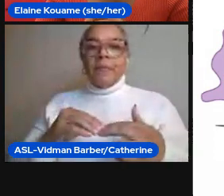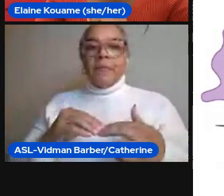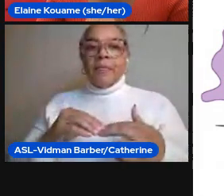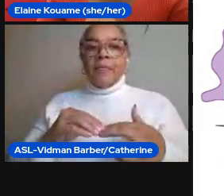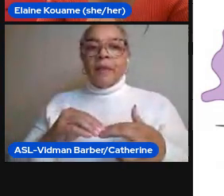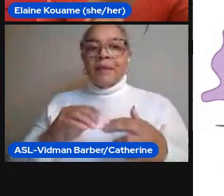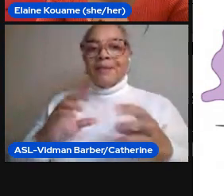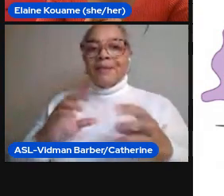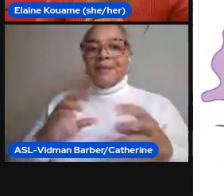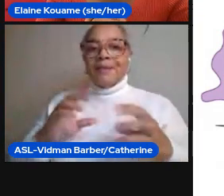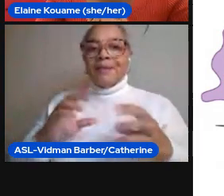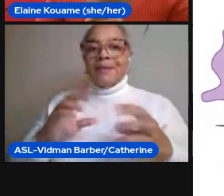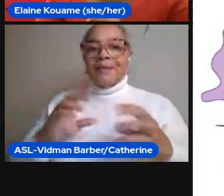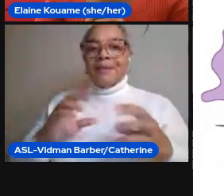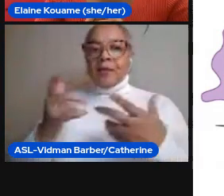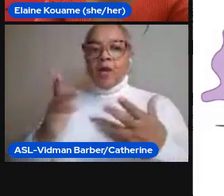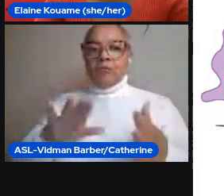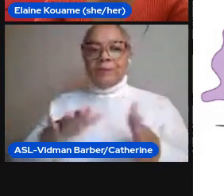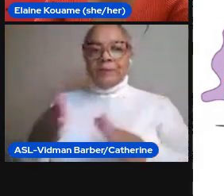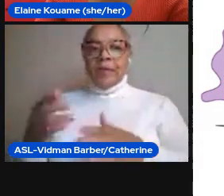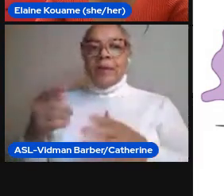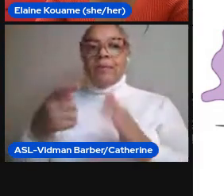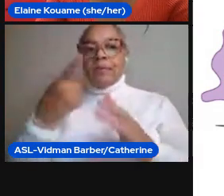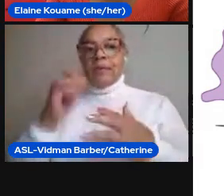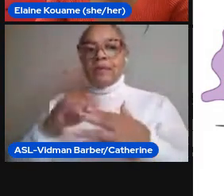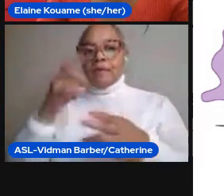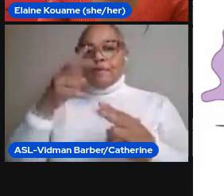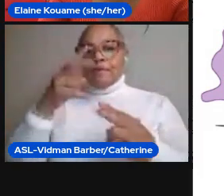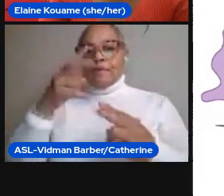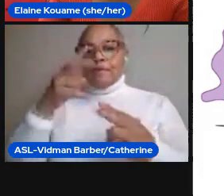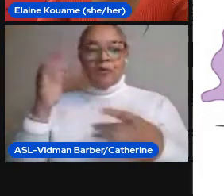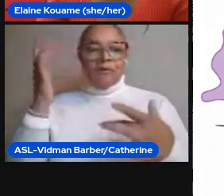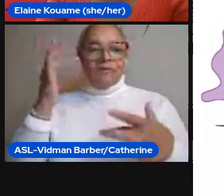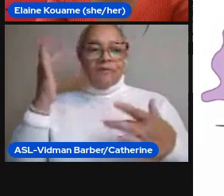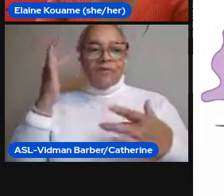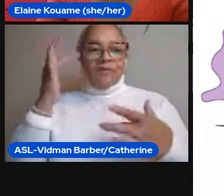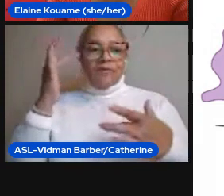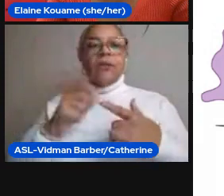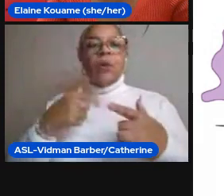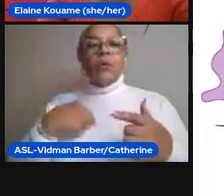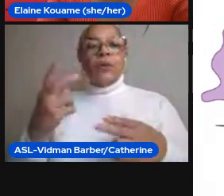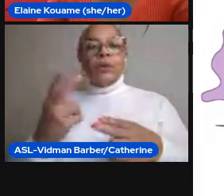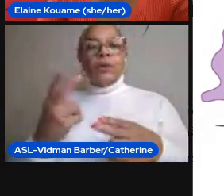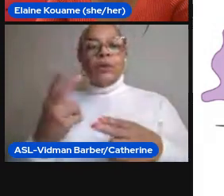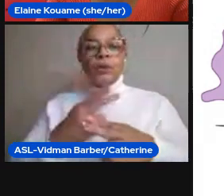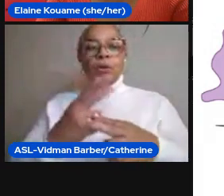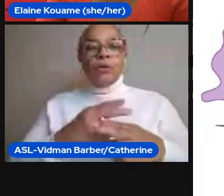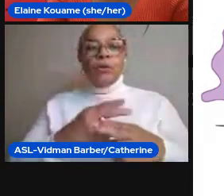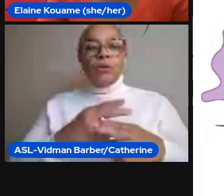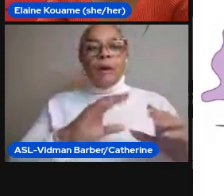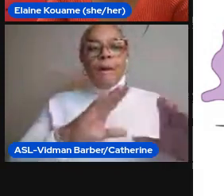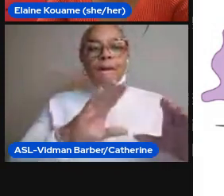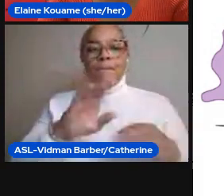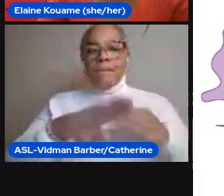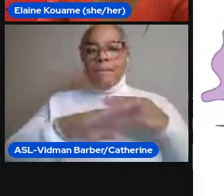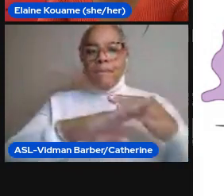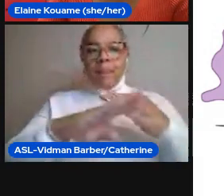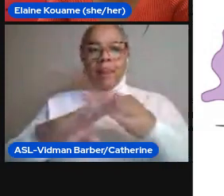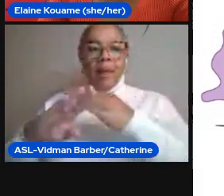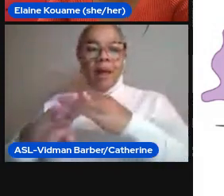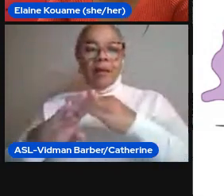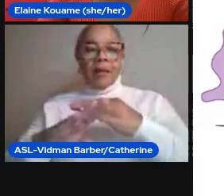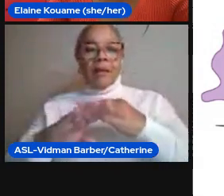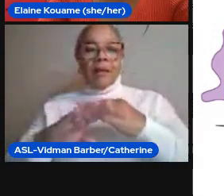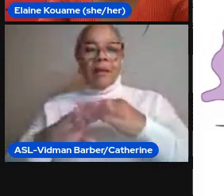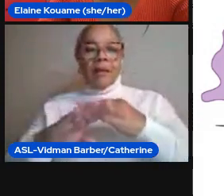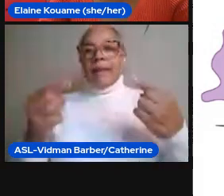cells that are dead due to viral infections. So we use a blocking antibody to block